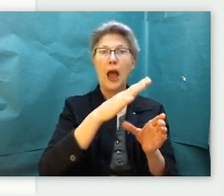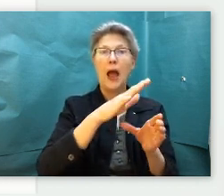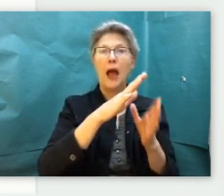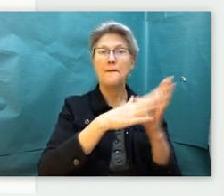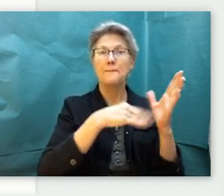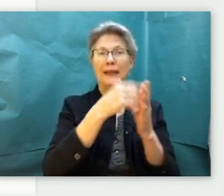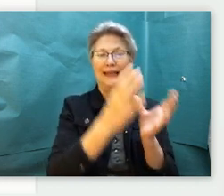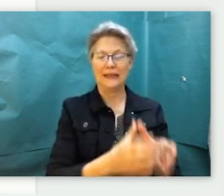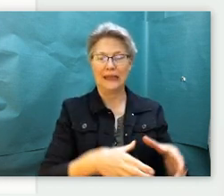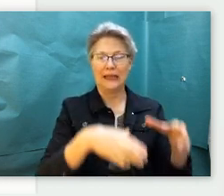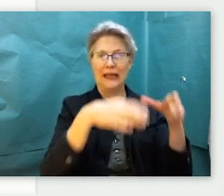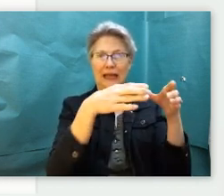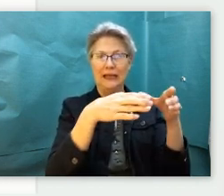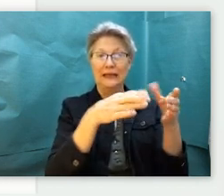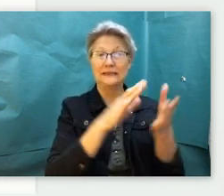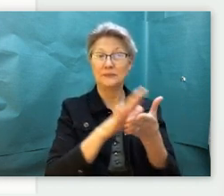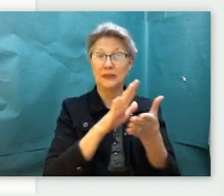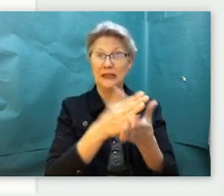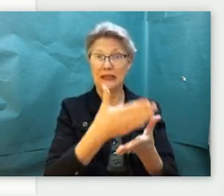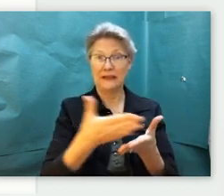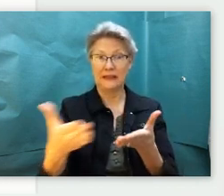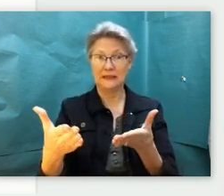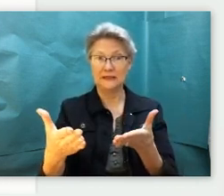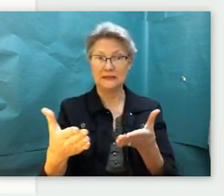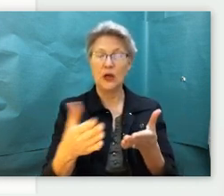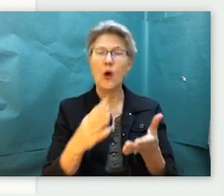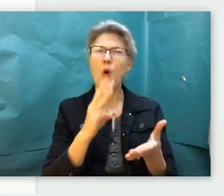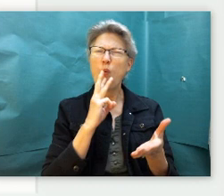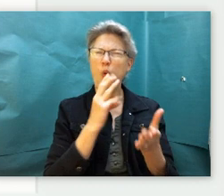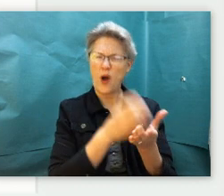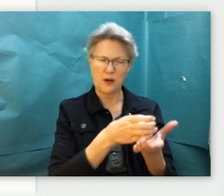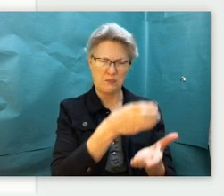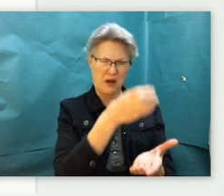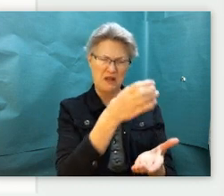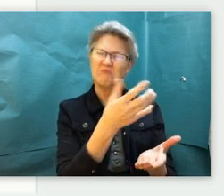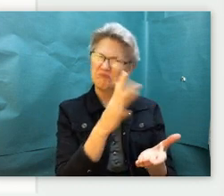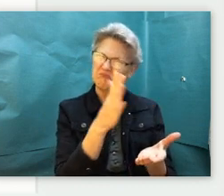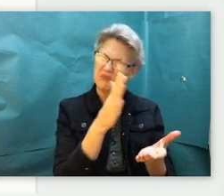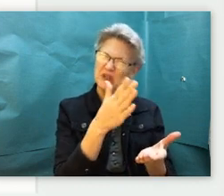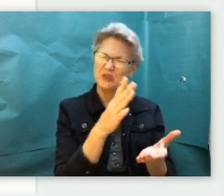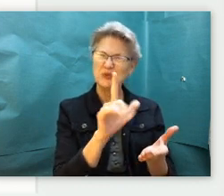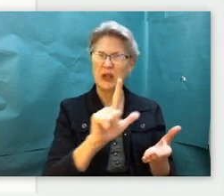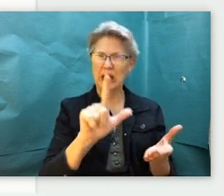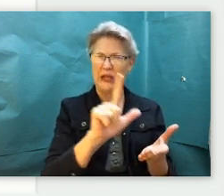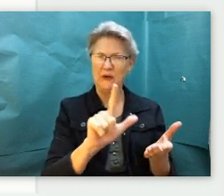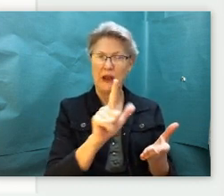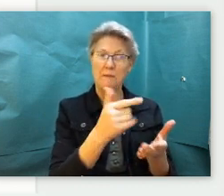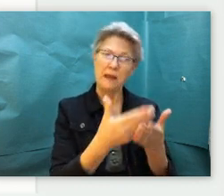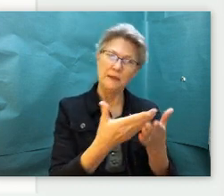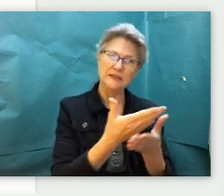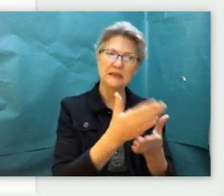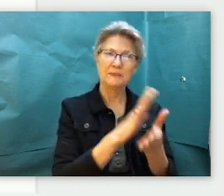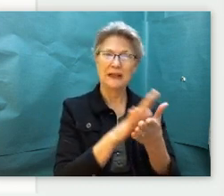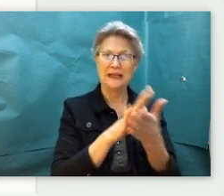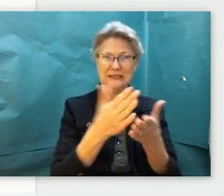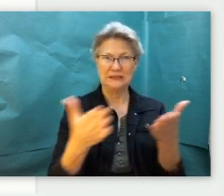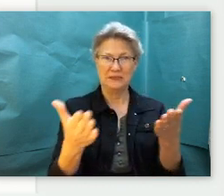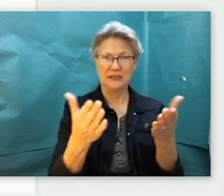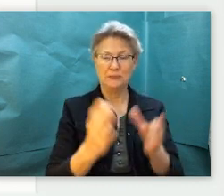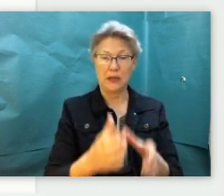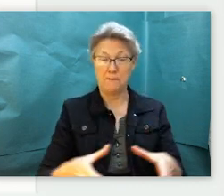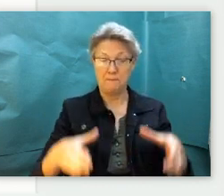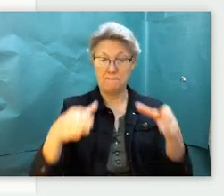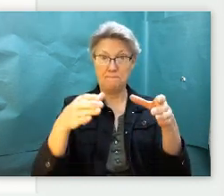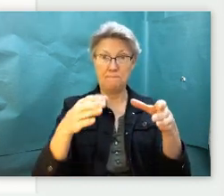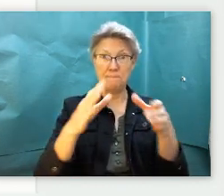cleaning supplies. A water bottle probably is close to a liter and maybe even some cleaning supplies, whereas a paint can is